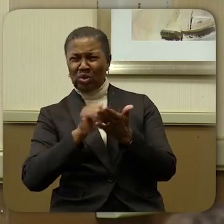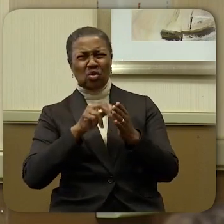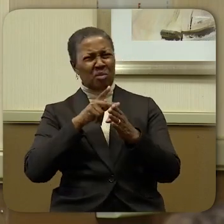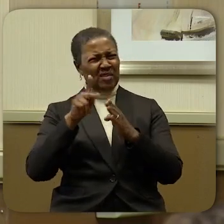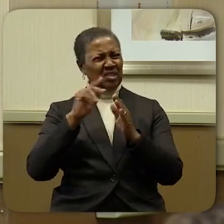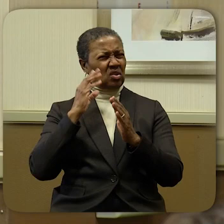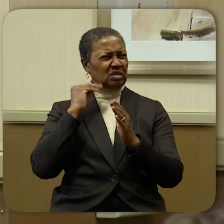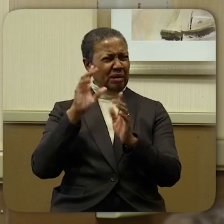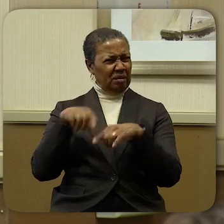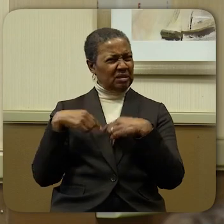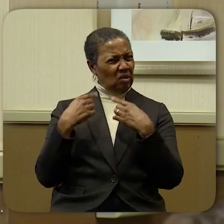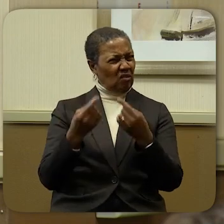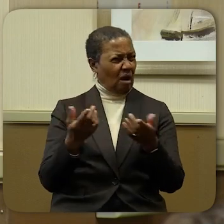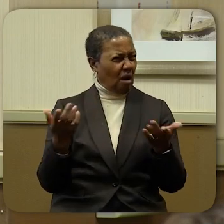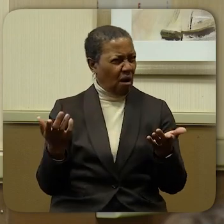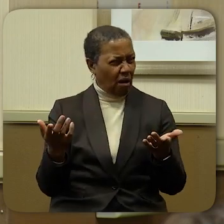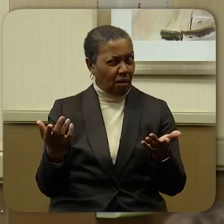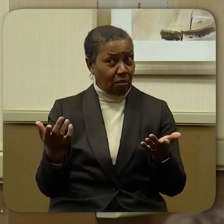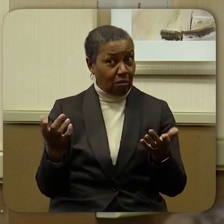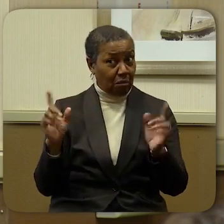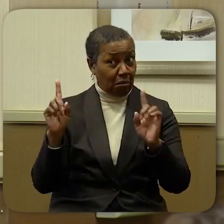so far?